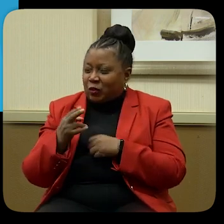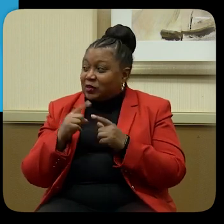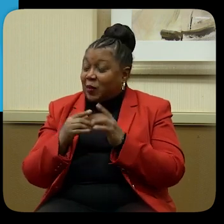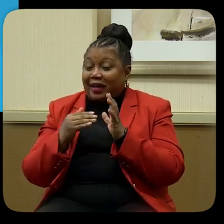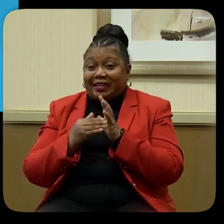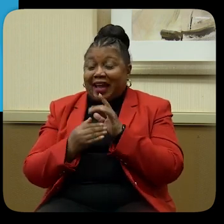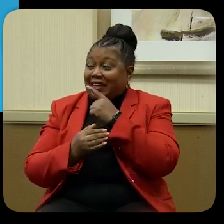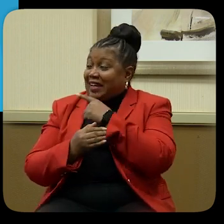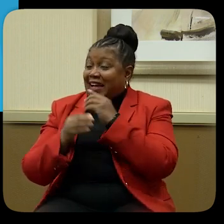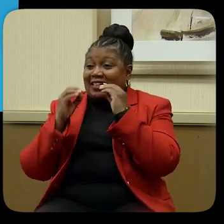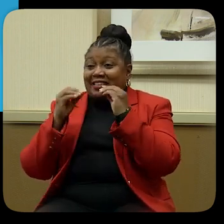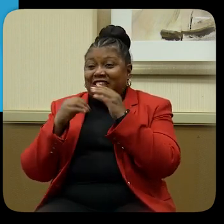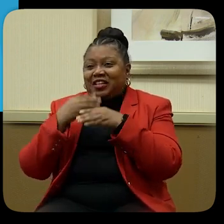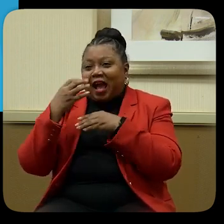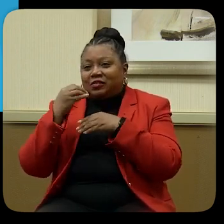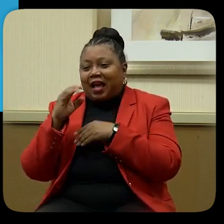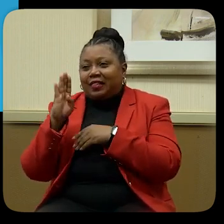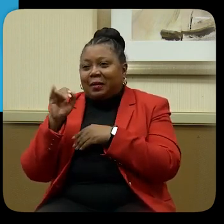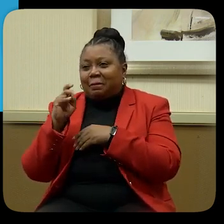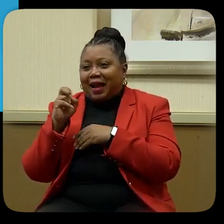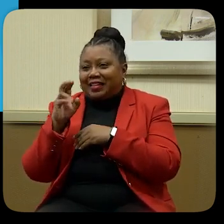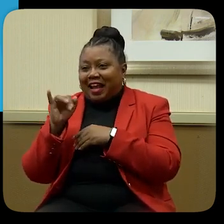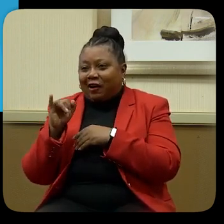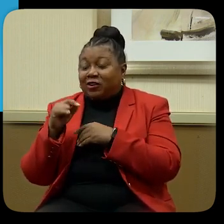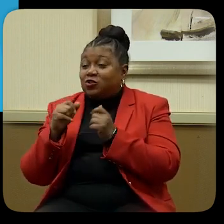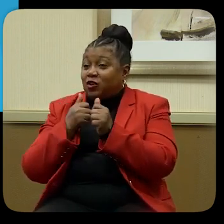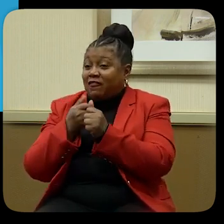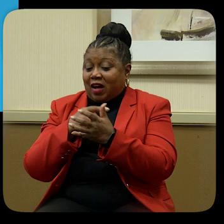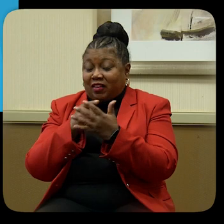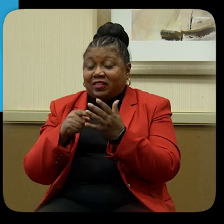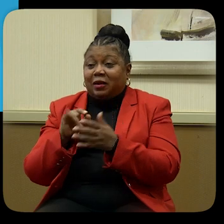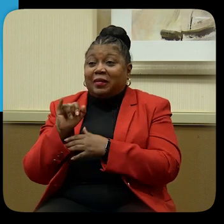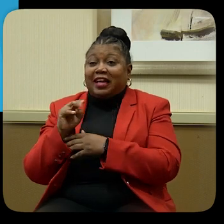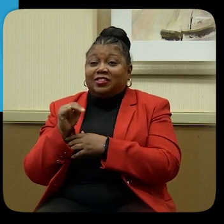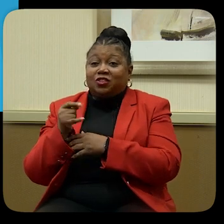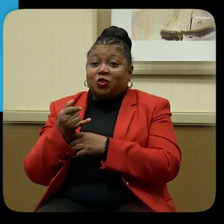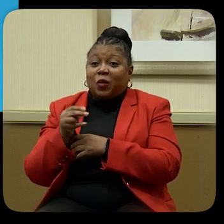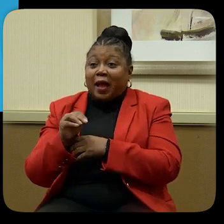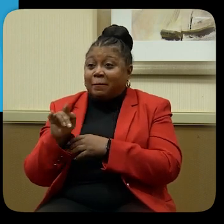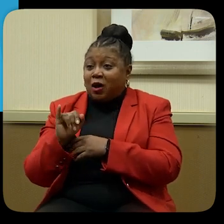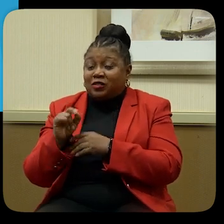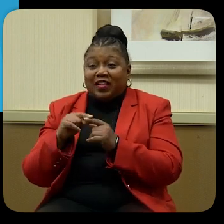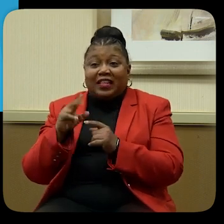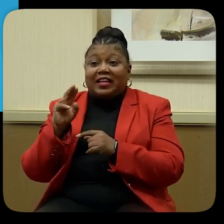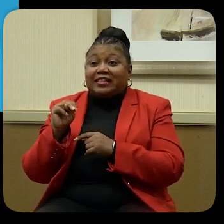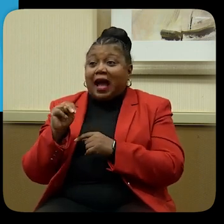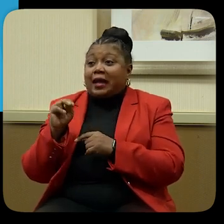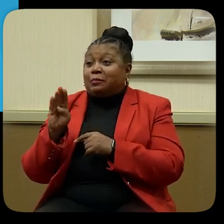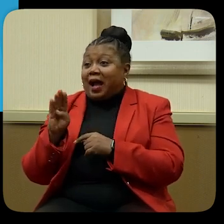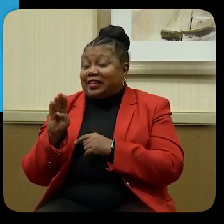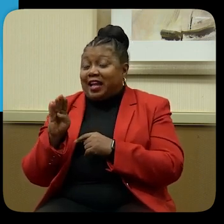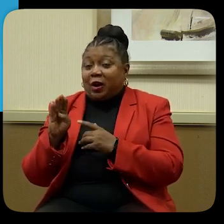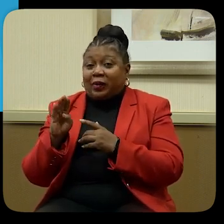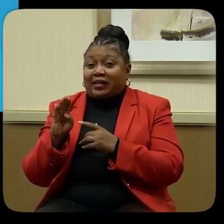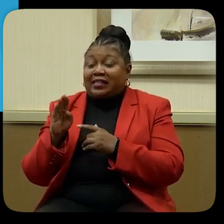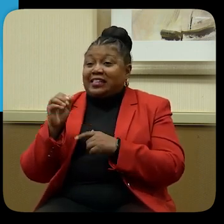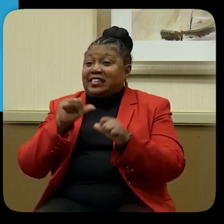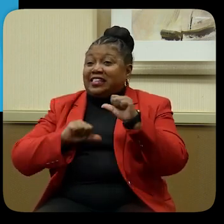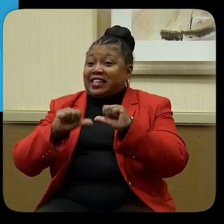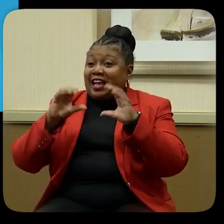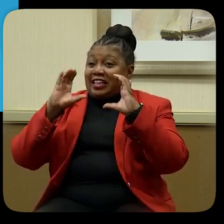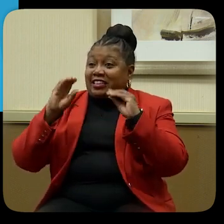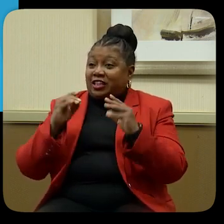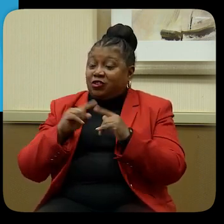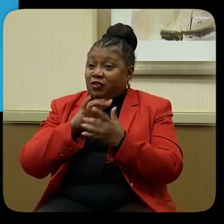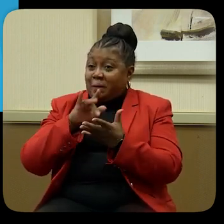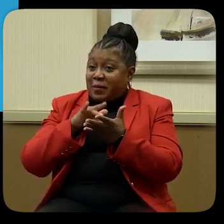So again, Teaching Outside the Binary, you can follow them on Instagram as well. They're a non-binary science teacher